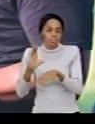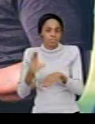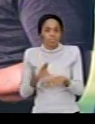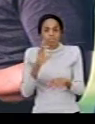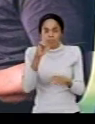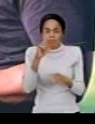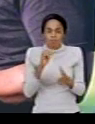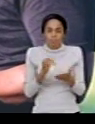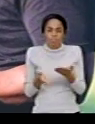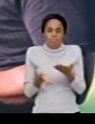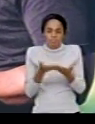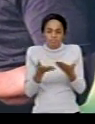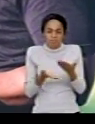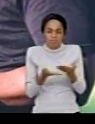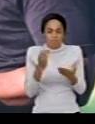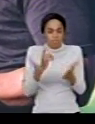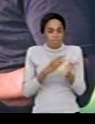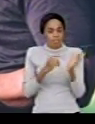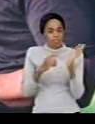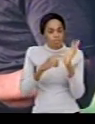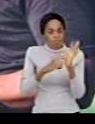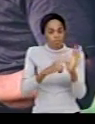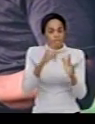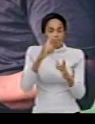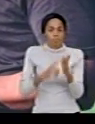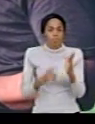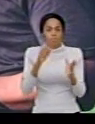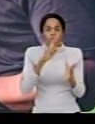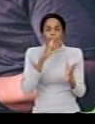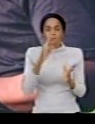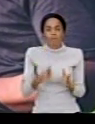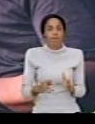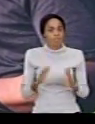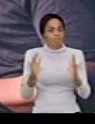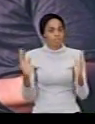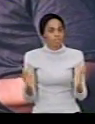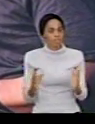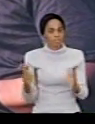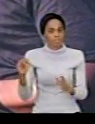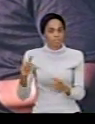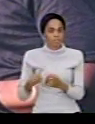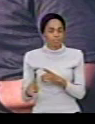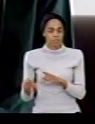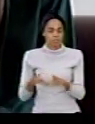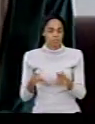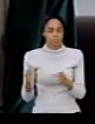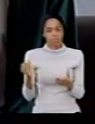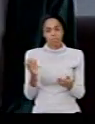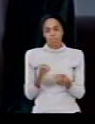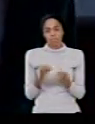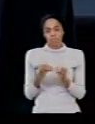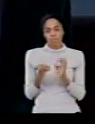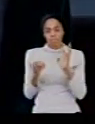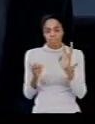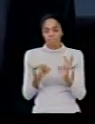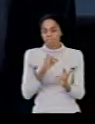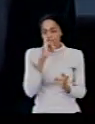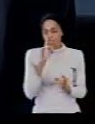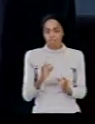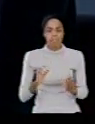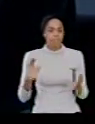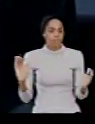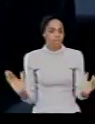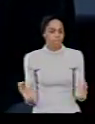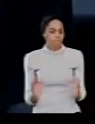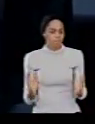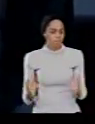exhorting them to do, what you are exhorting them to practice, what you are telling them. And then number six, edify them. Every time you